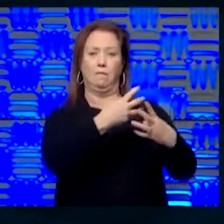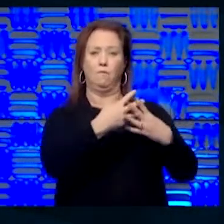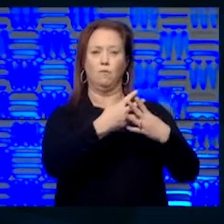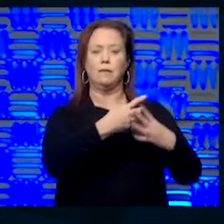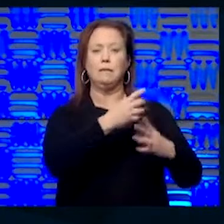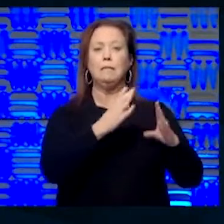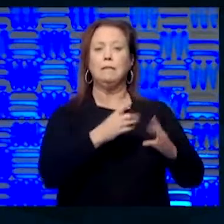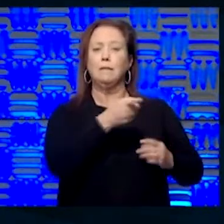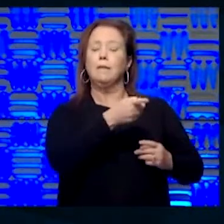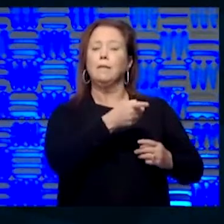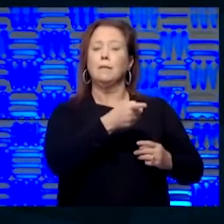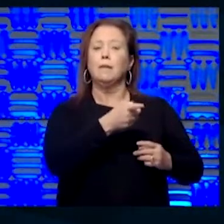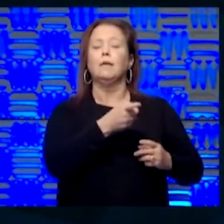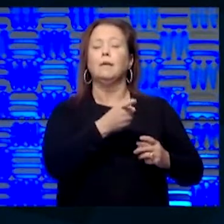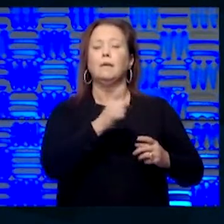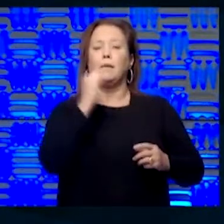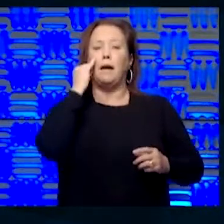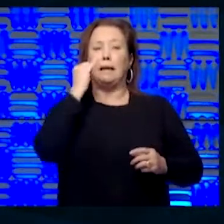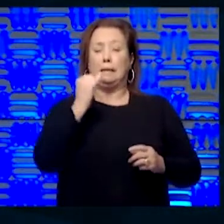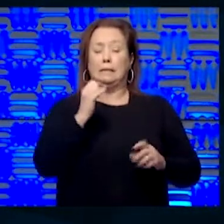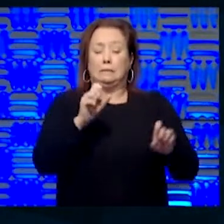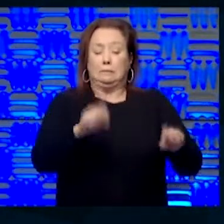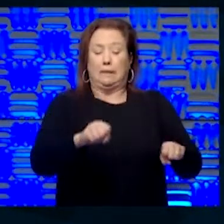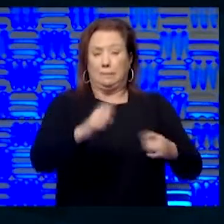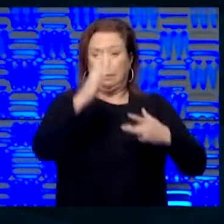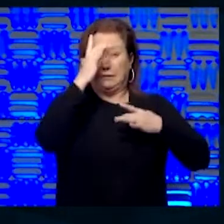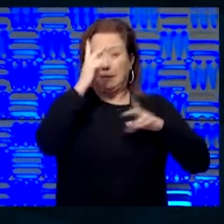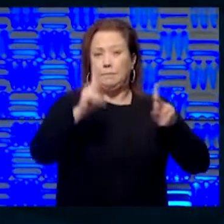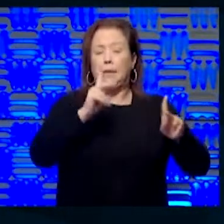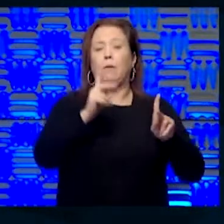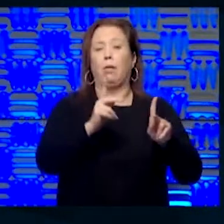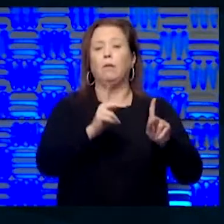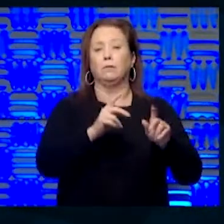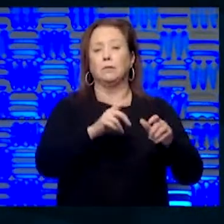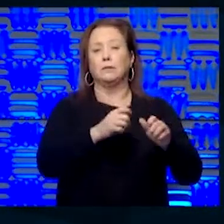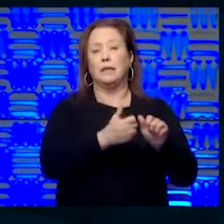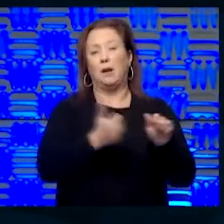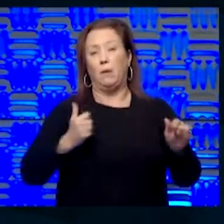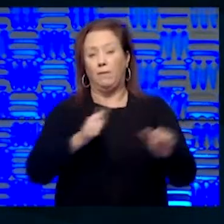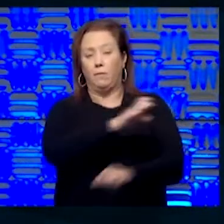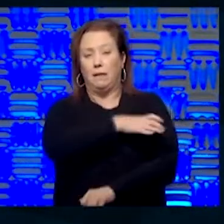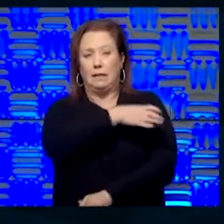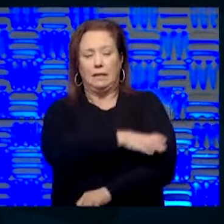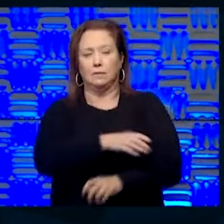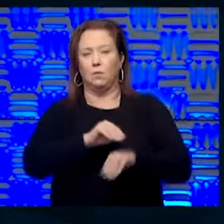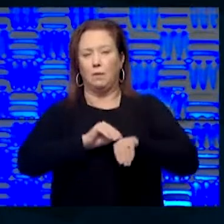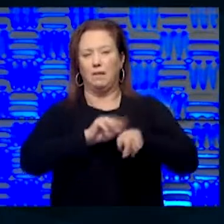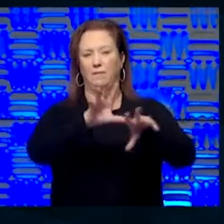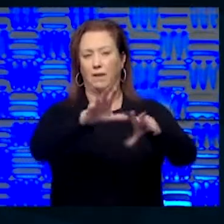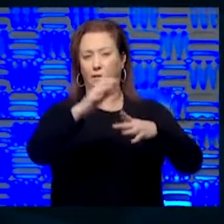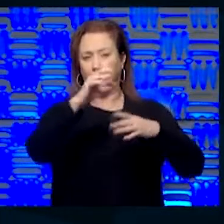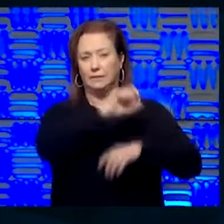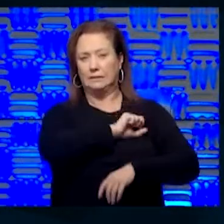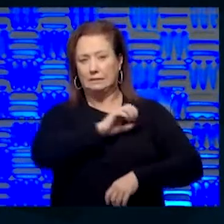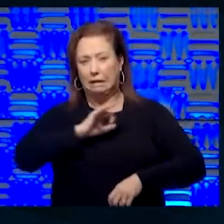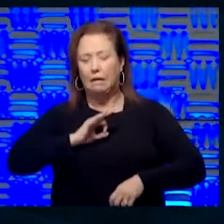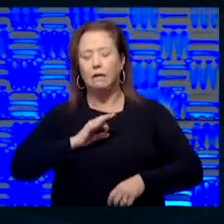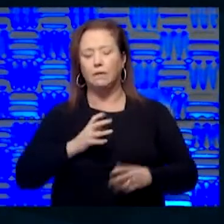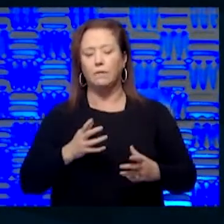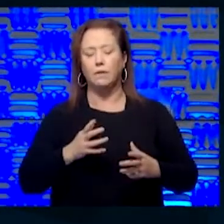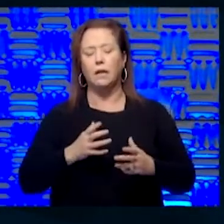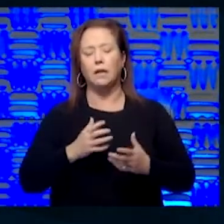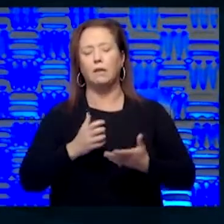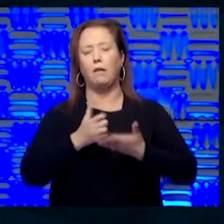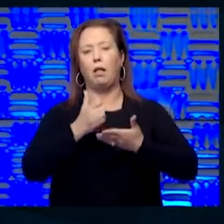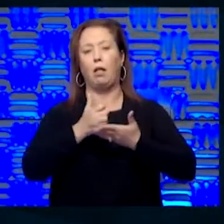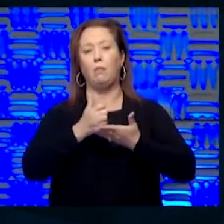The whole idea being to keep potentially sick out of our clinics and protecting other patients and protecting staff. And it could also help to